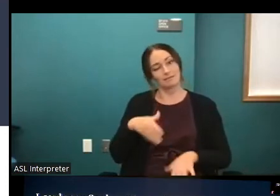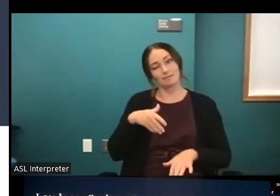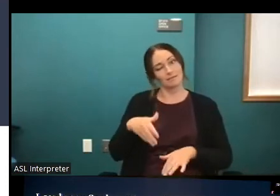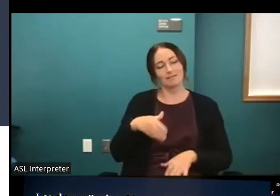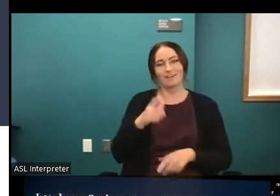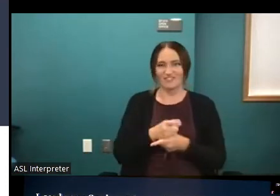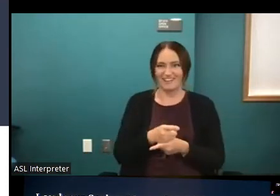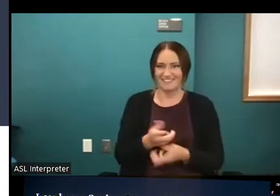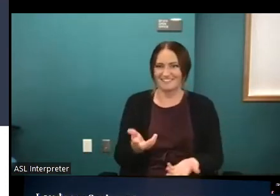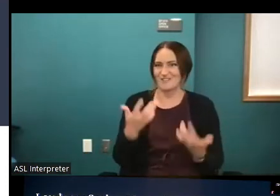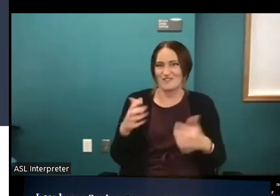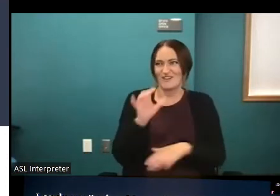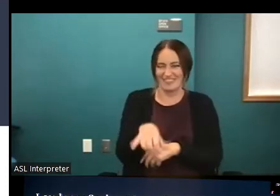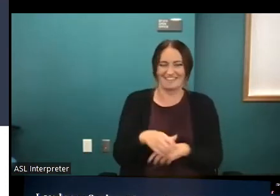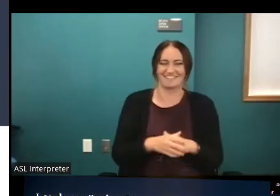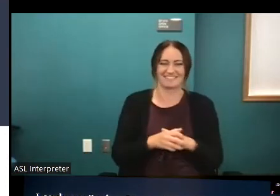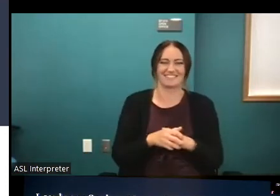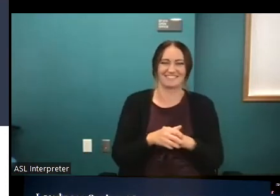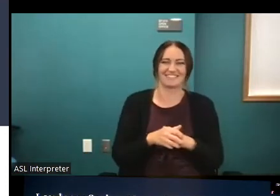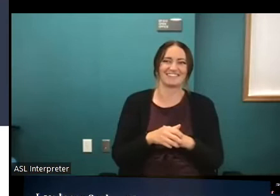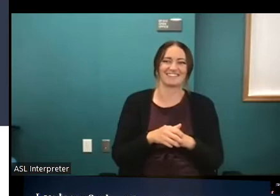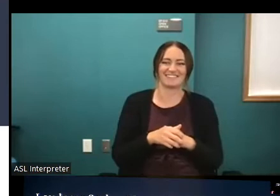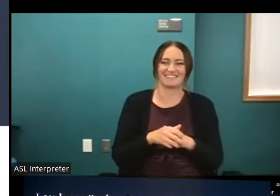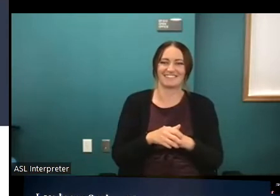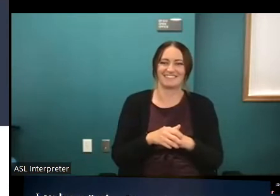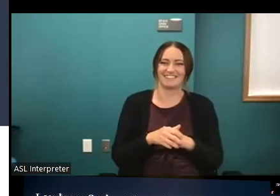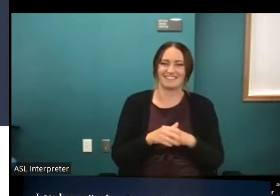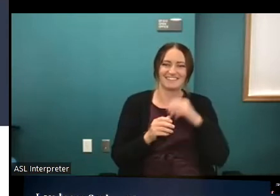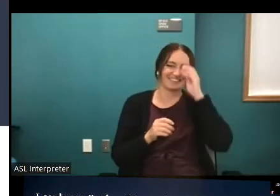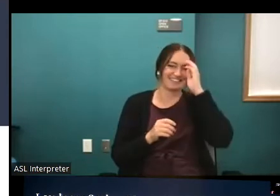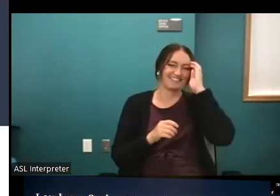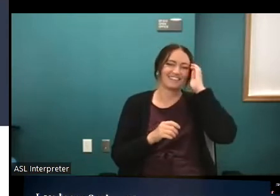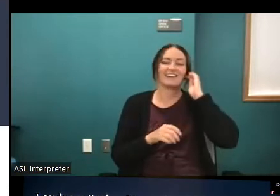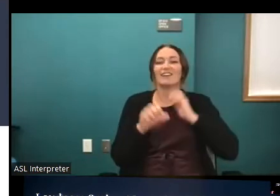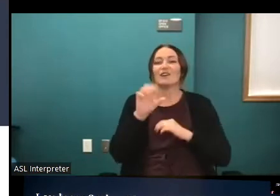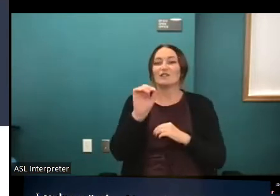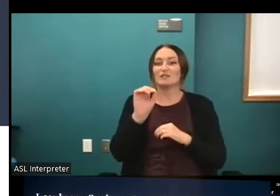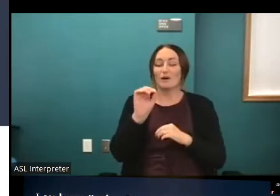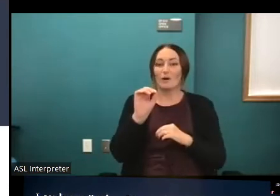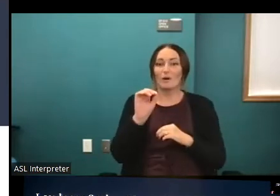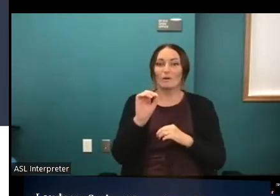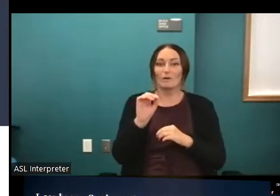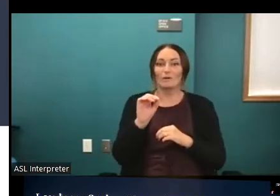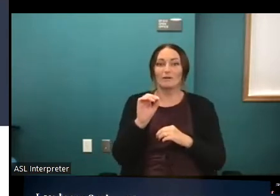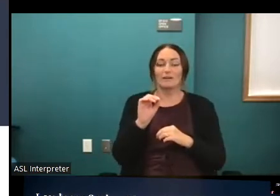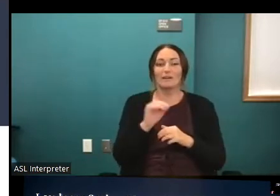yeah, that's gonna get sore after a while. Yeah. So,